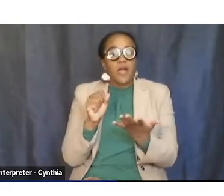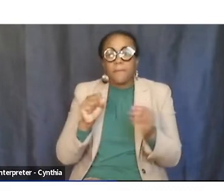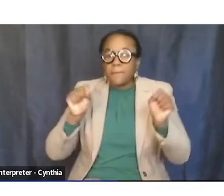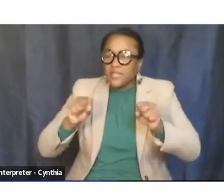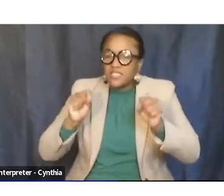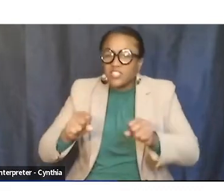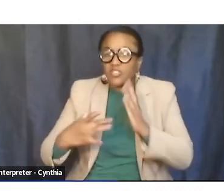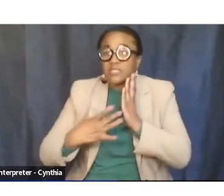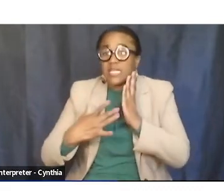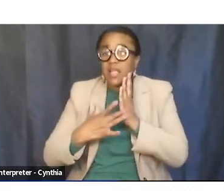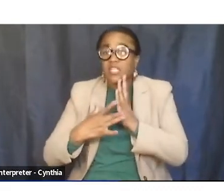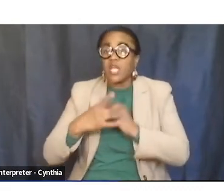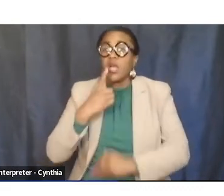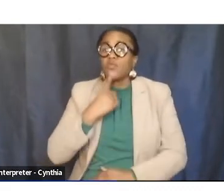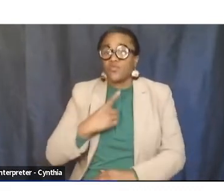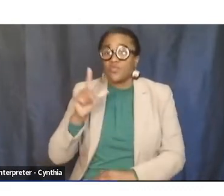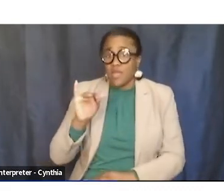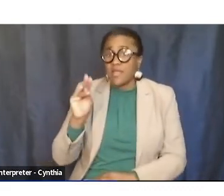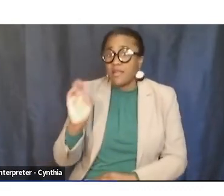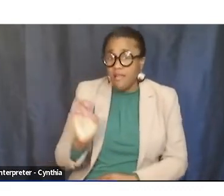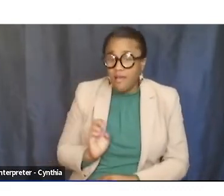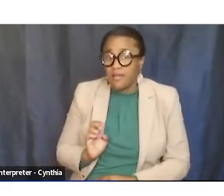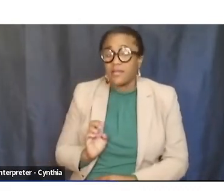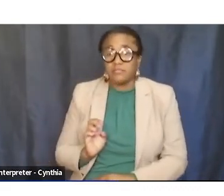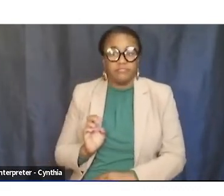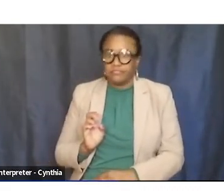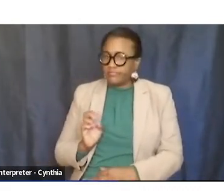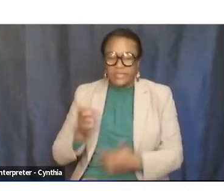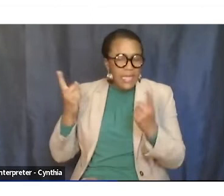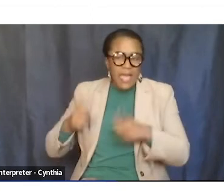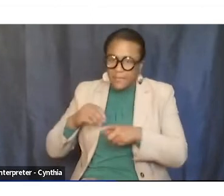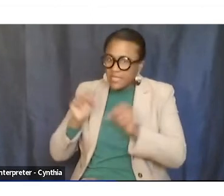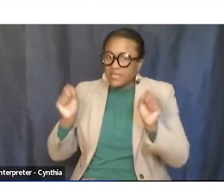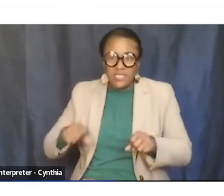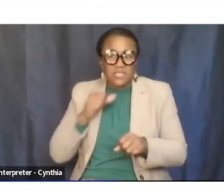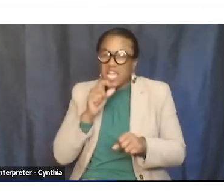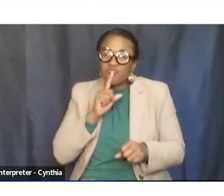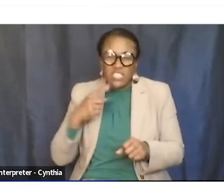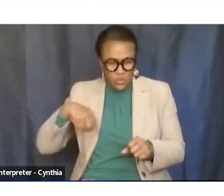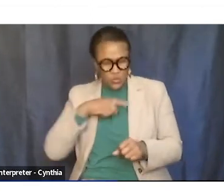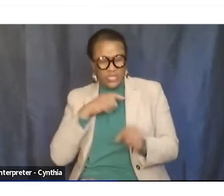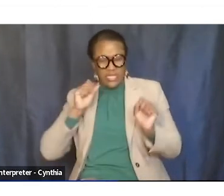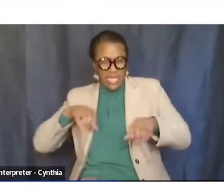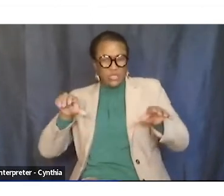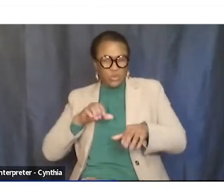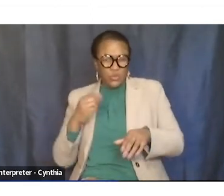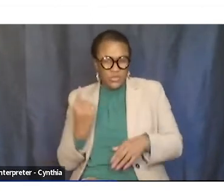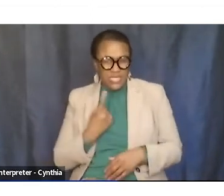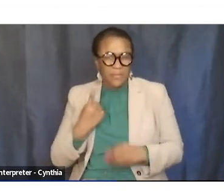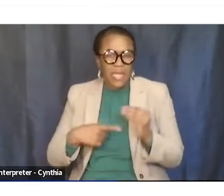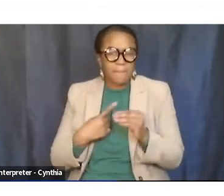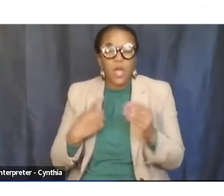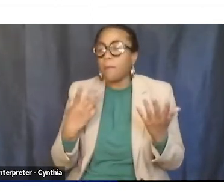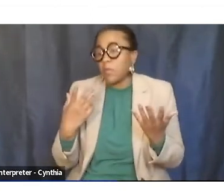potential technological redlining, which is done by systems. It's not really something that we can do anything about, but at